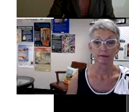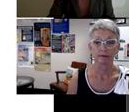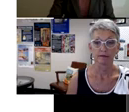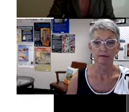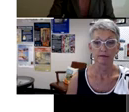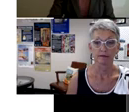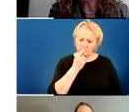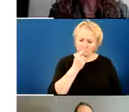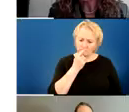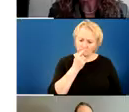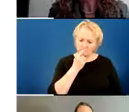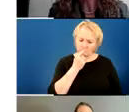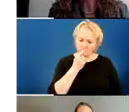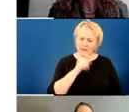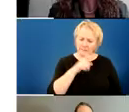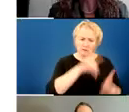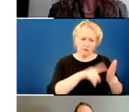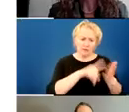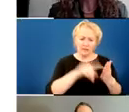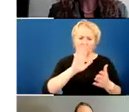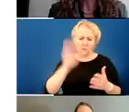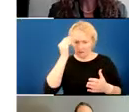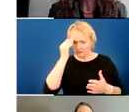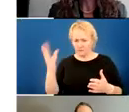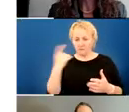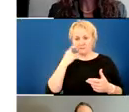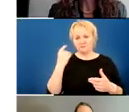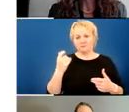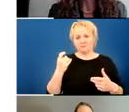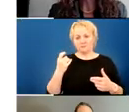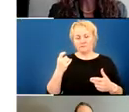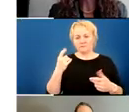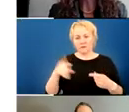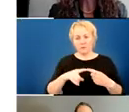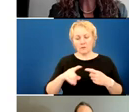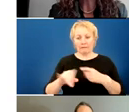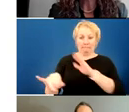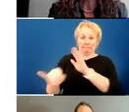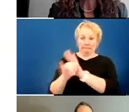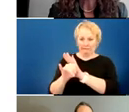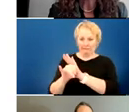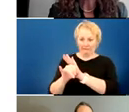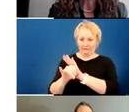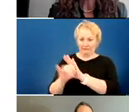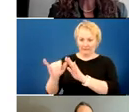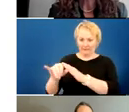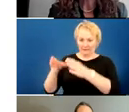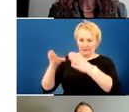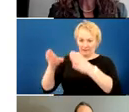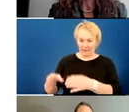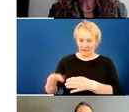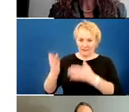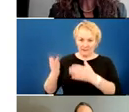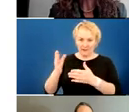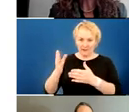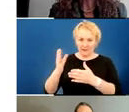I will have to get back with you on that. Because, you know, when we've identified that individuals, maybe they didn't know that